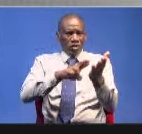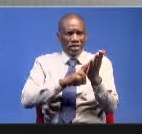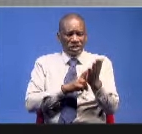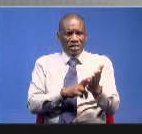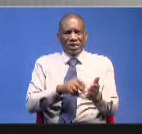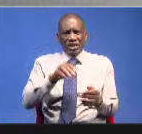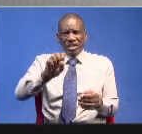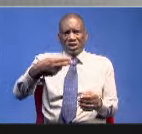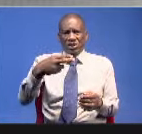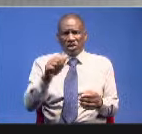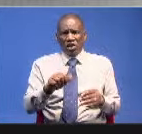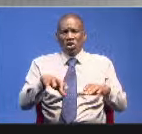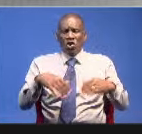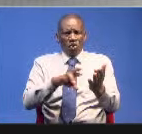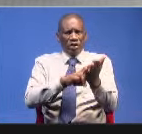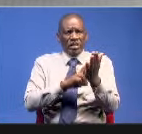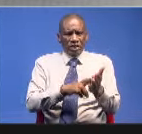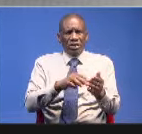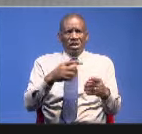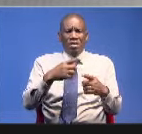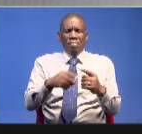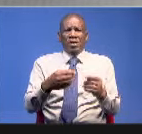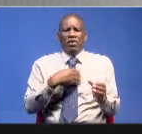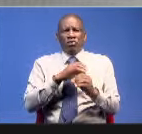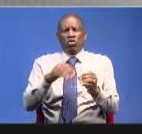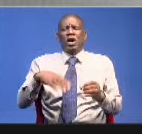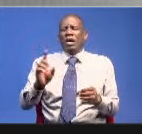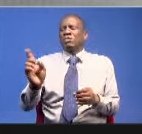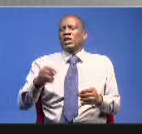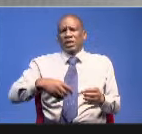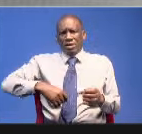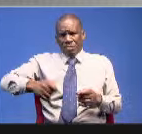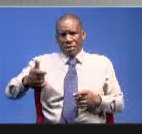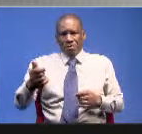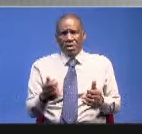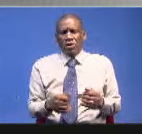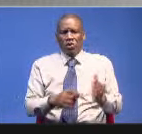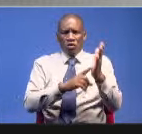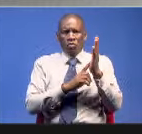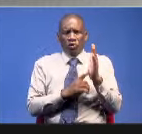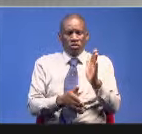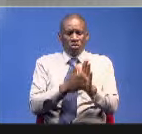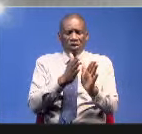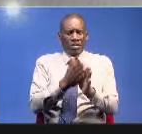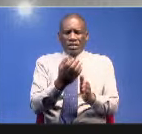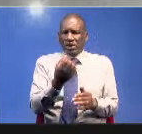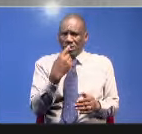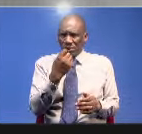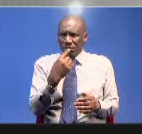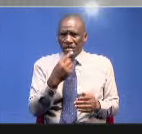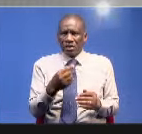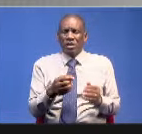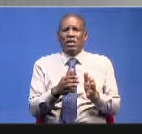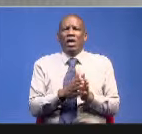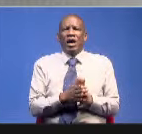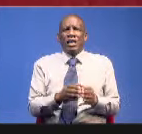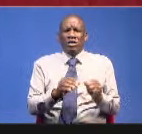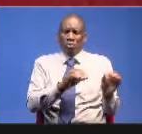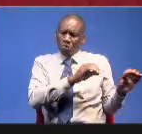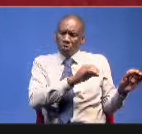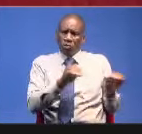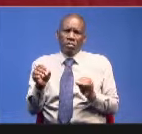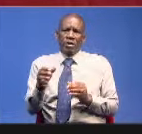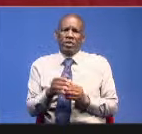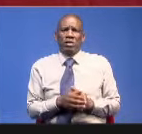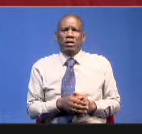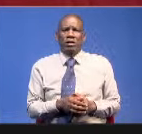SHA or registered but have not updated their payments, such as emergency treatment and evacuation.